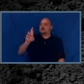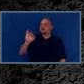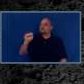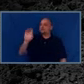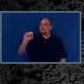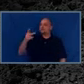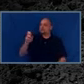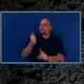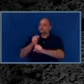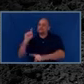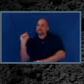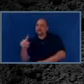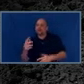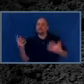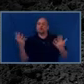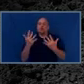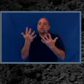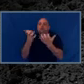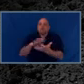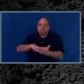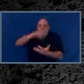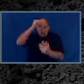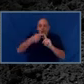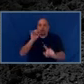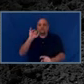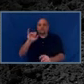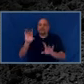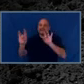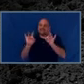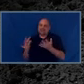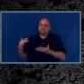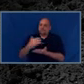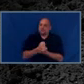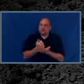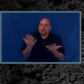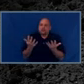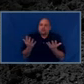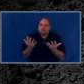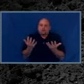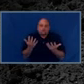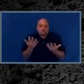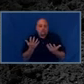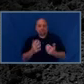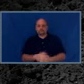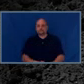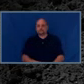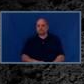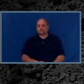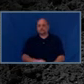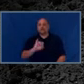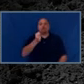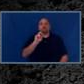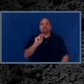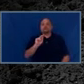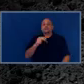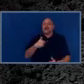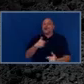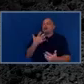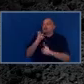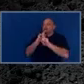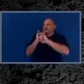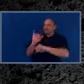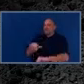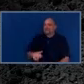actually learn from this sample collection? What are the implications? Oh, I'd like to take this. So I'm on the